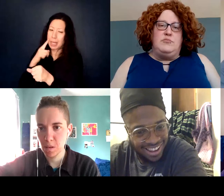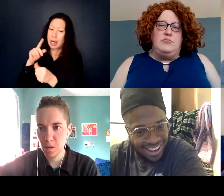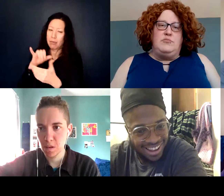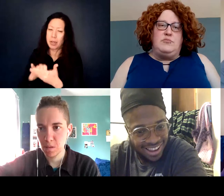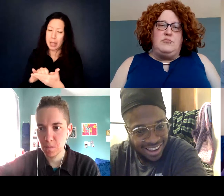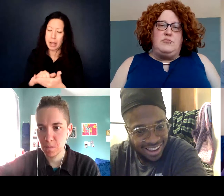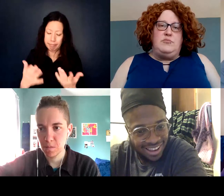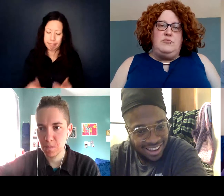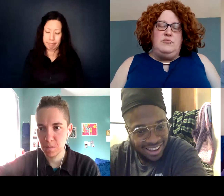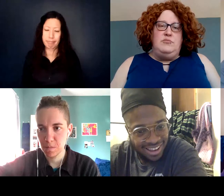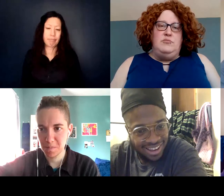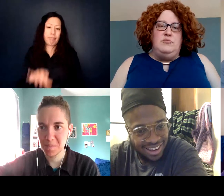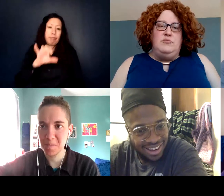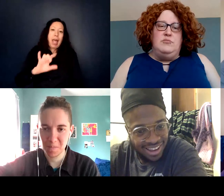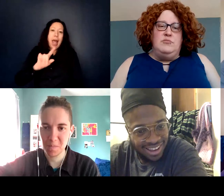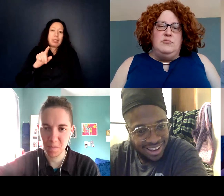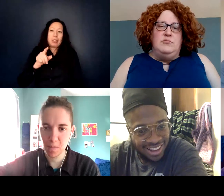But that's just me.